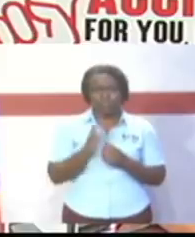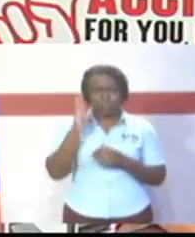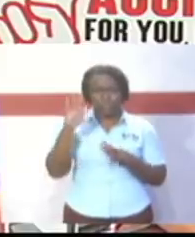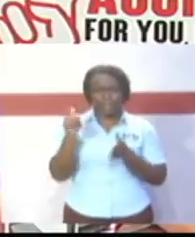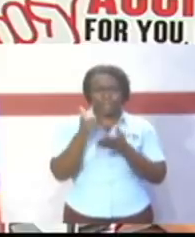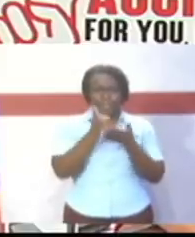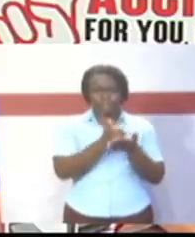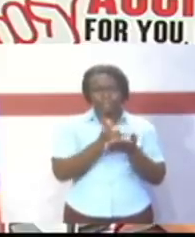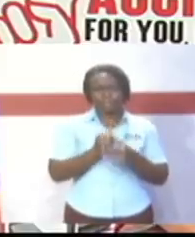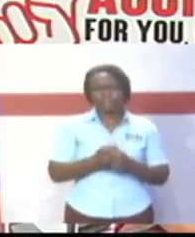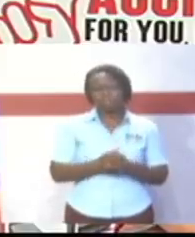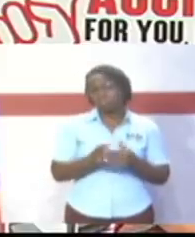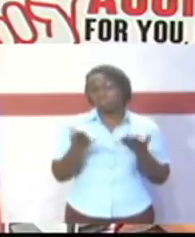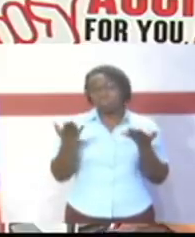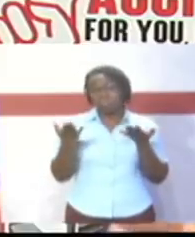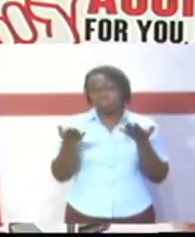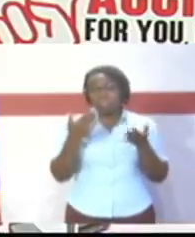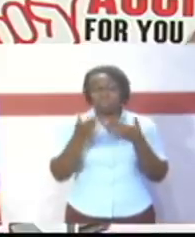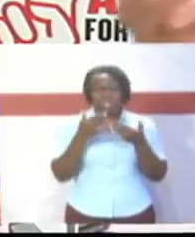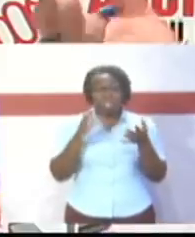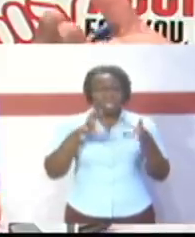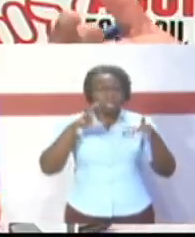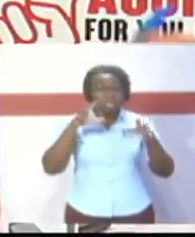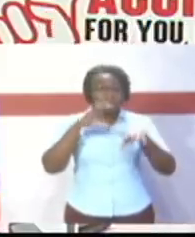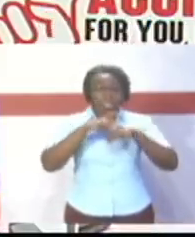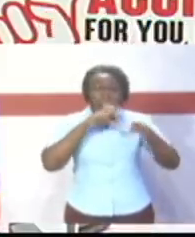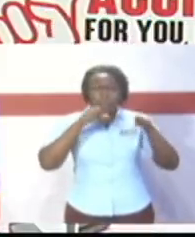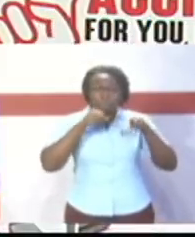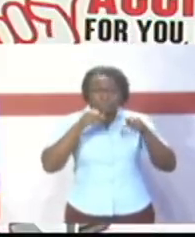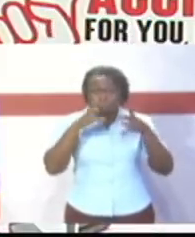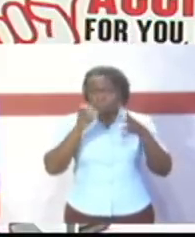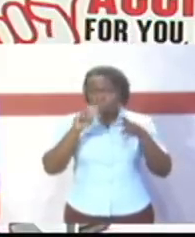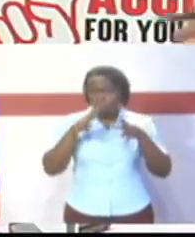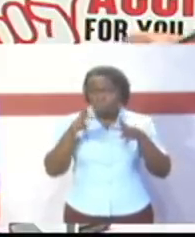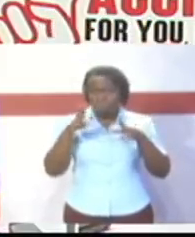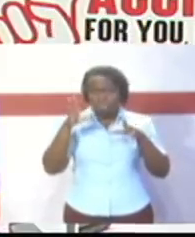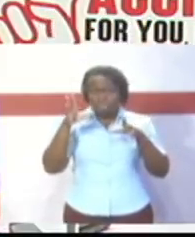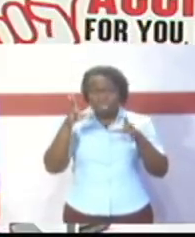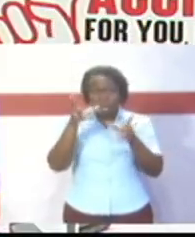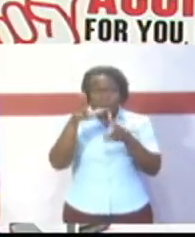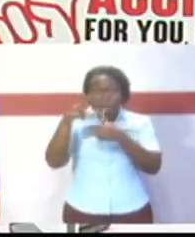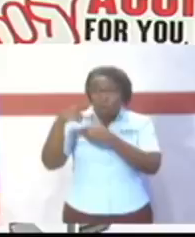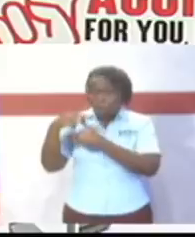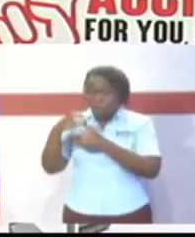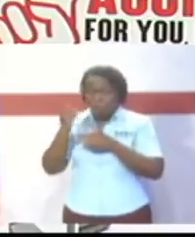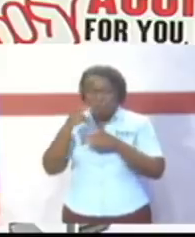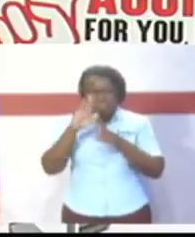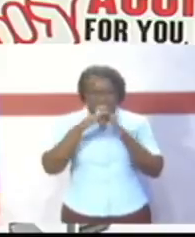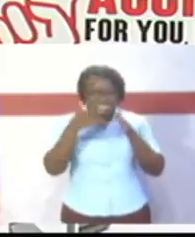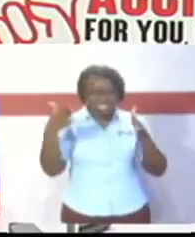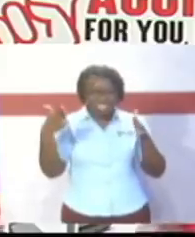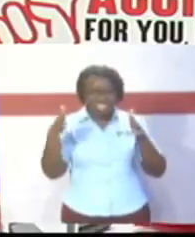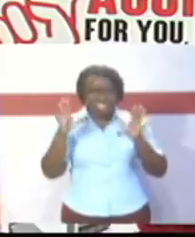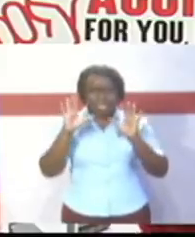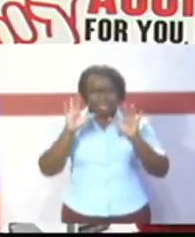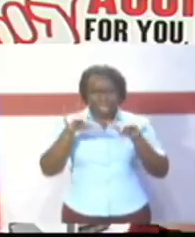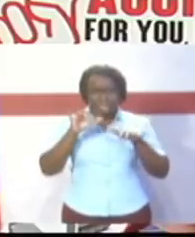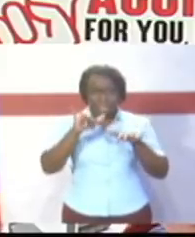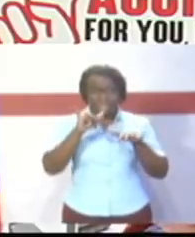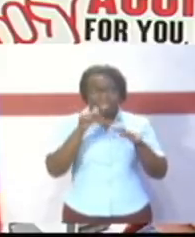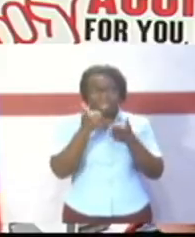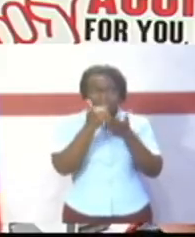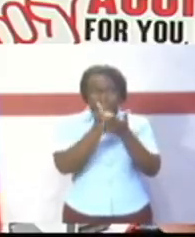or earthquake, when you are managing mass events, mass casualty